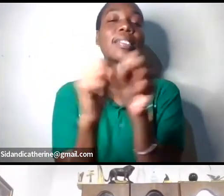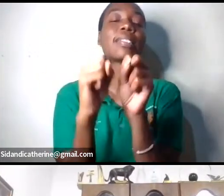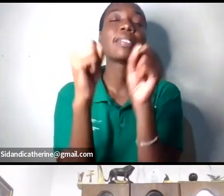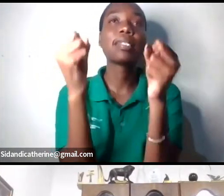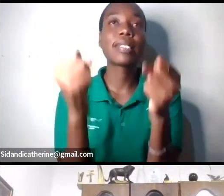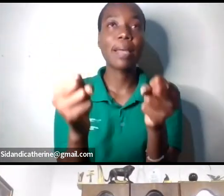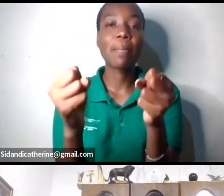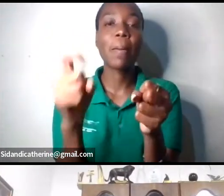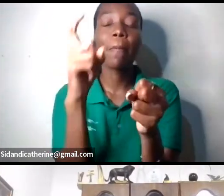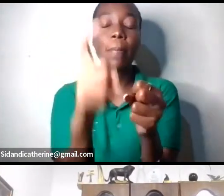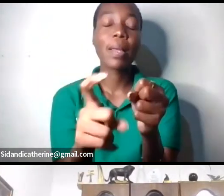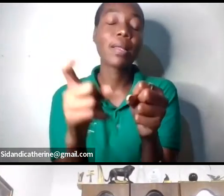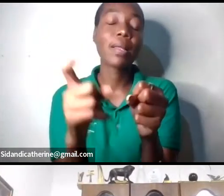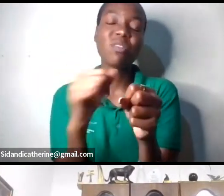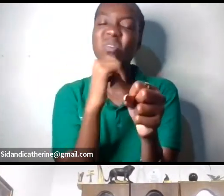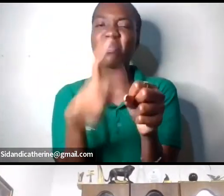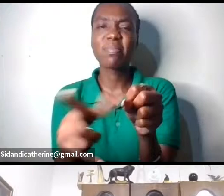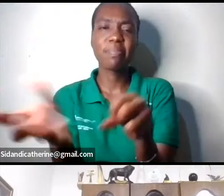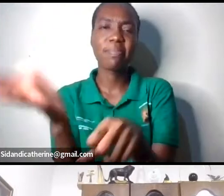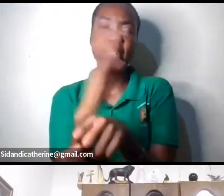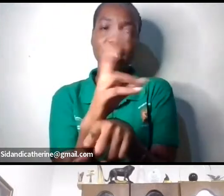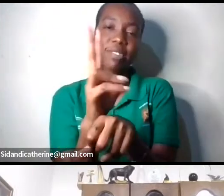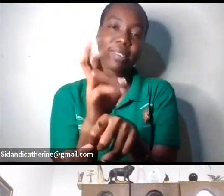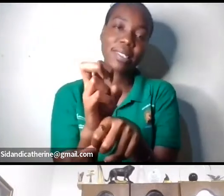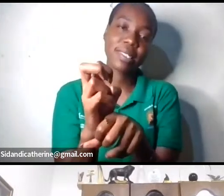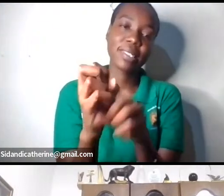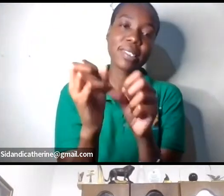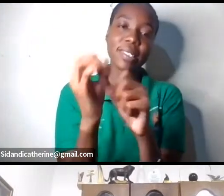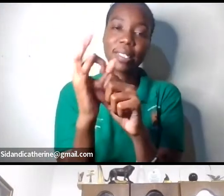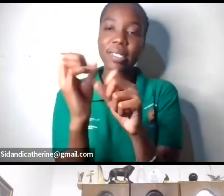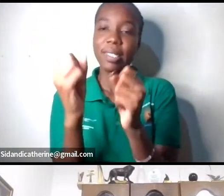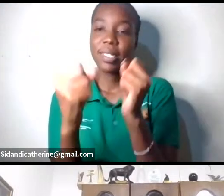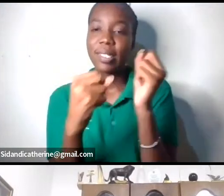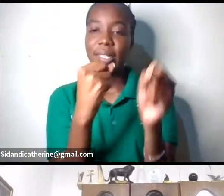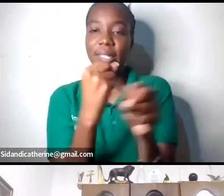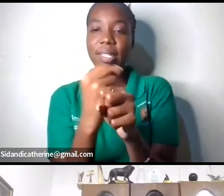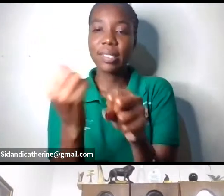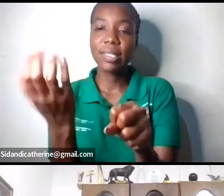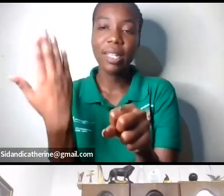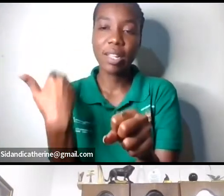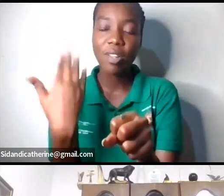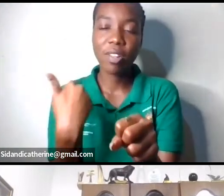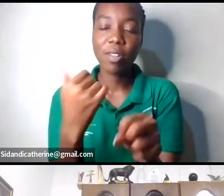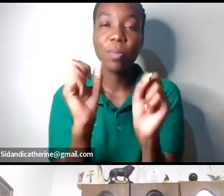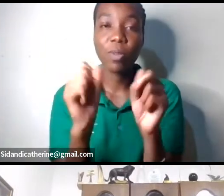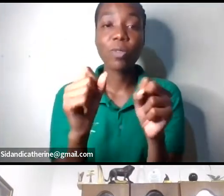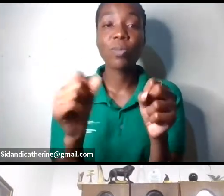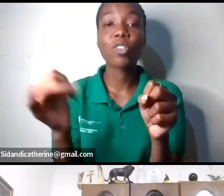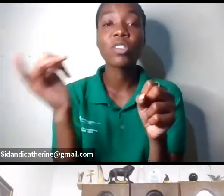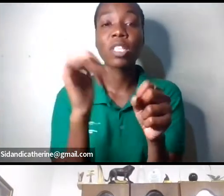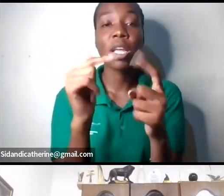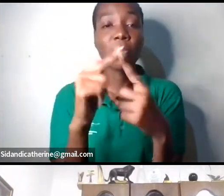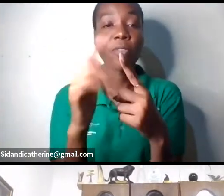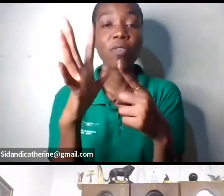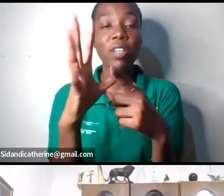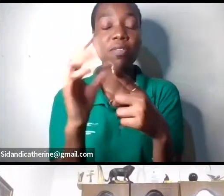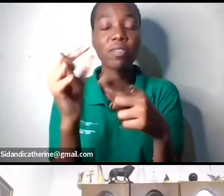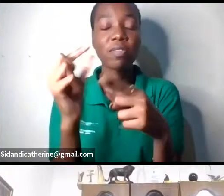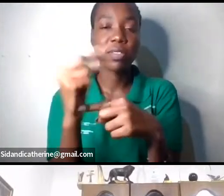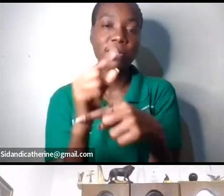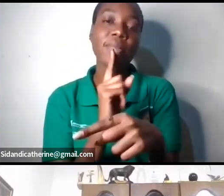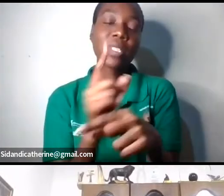need to go back to those 20, 30 years ago. They can leapfrog to 5G. So the system needs to